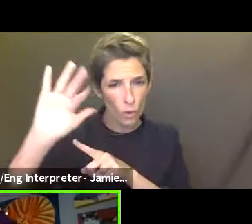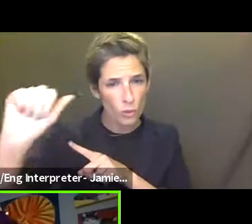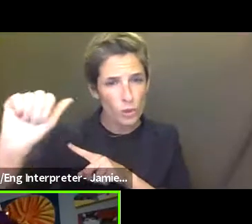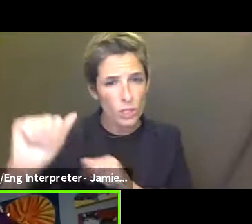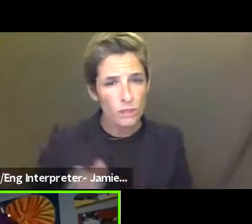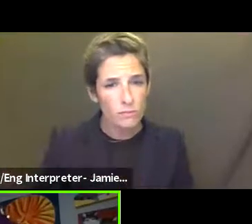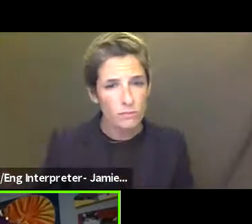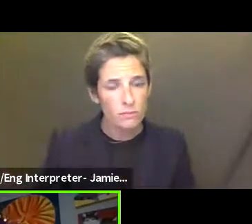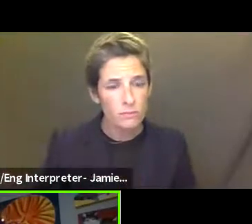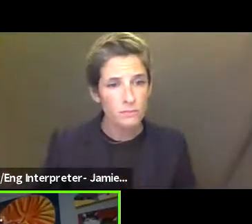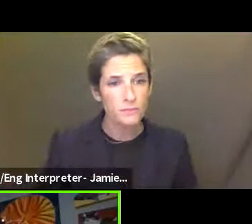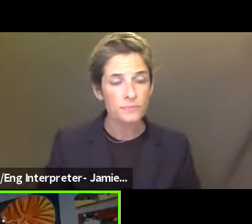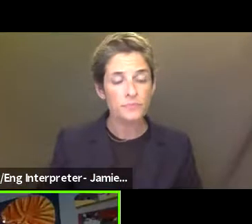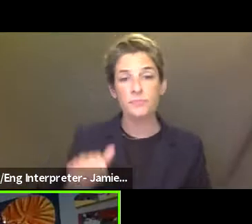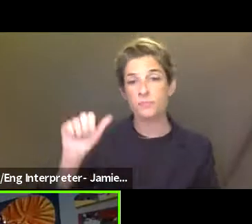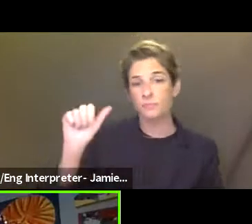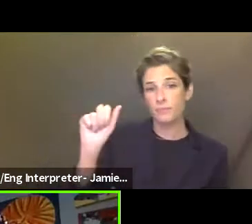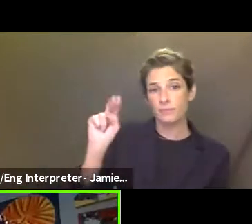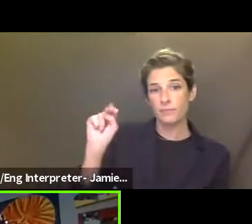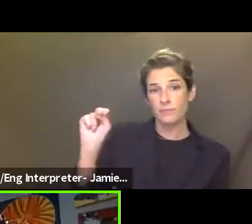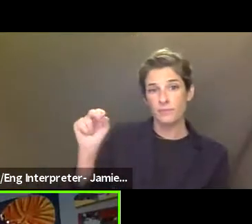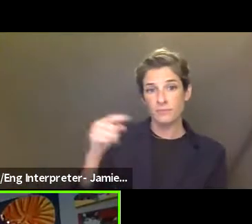Well, I can,